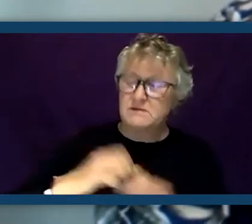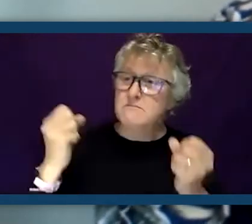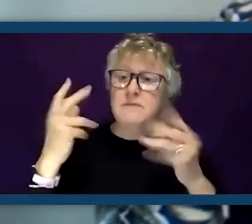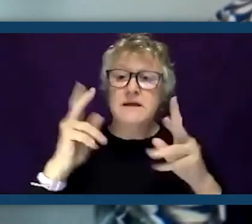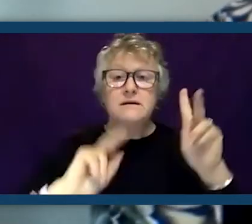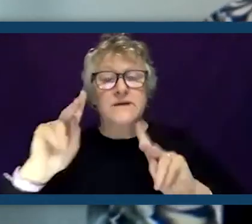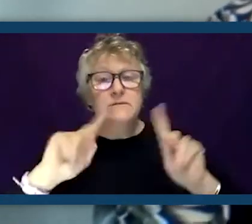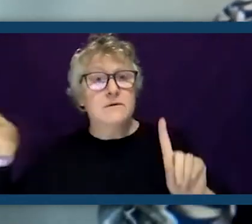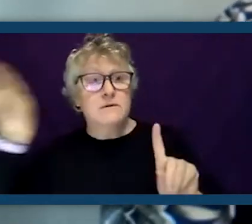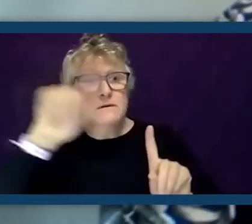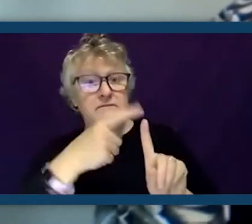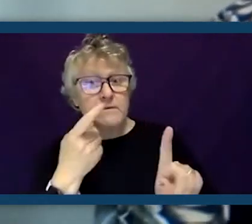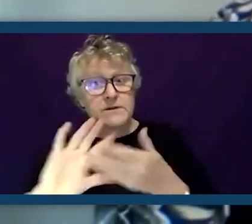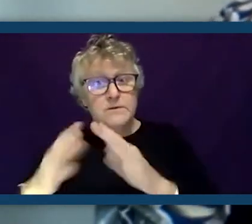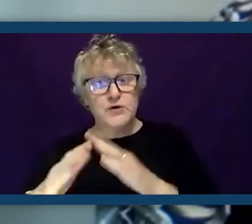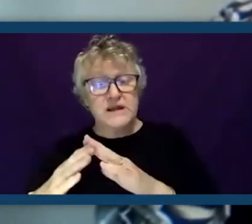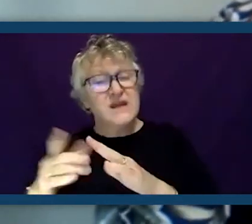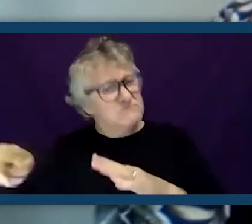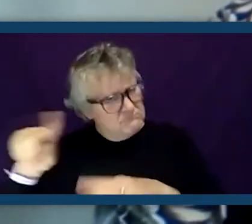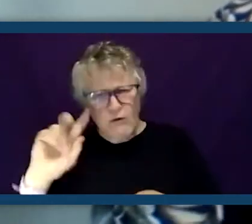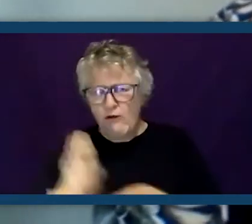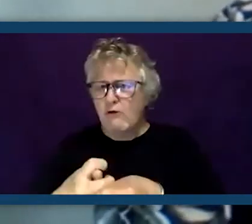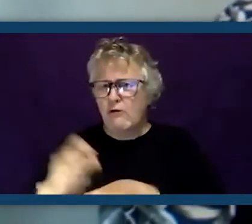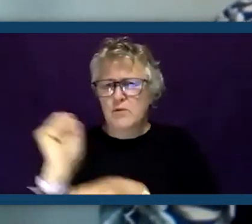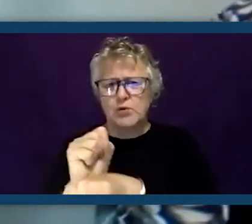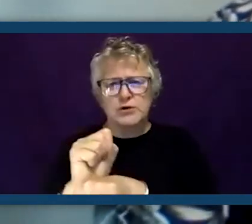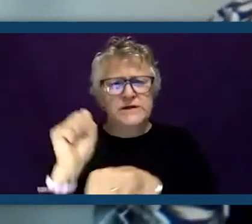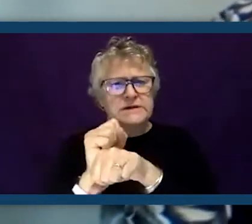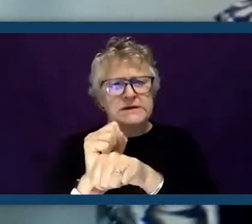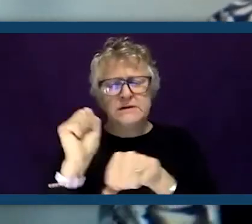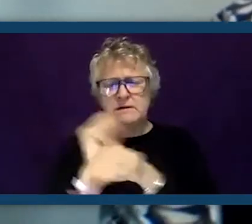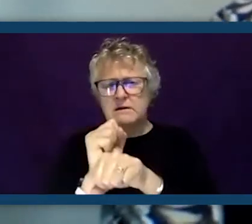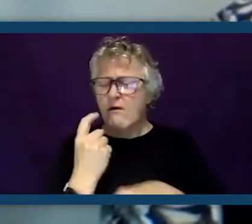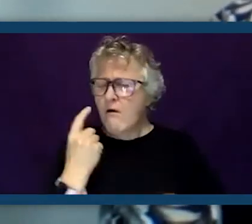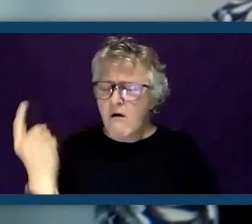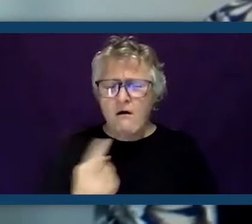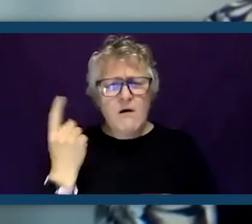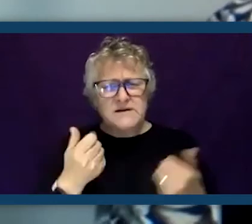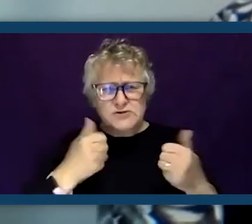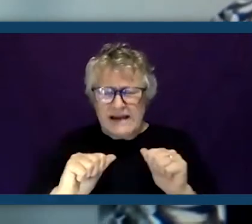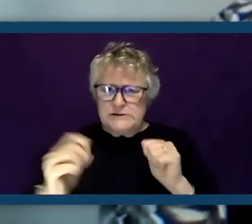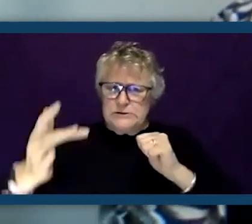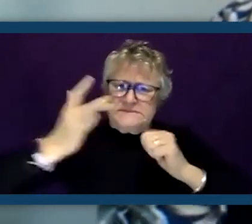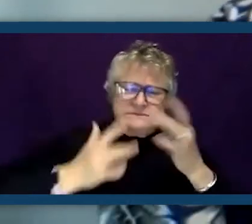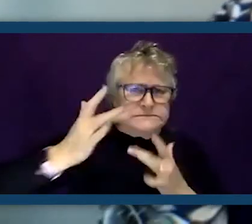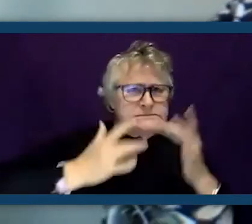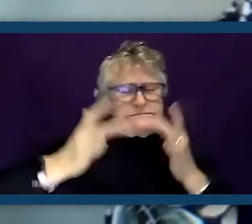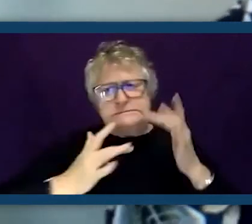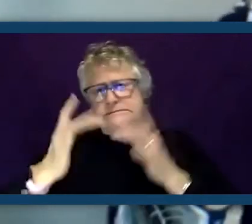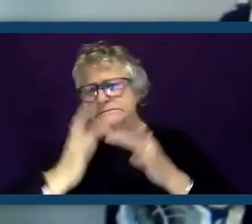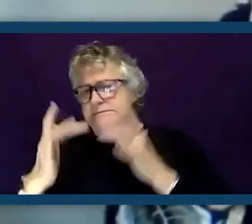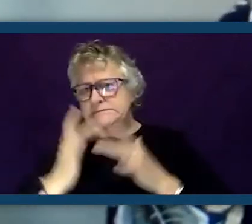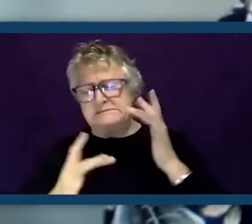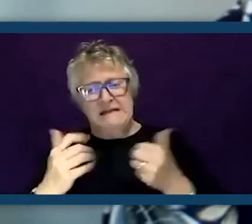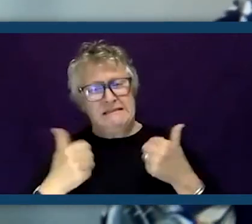communities are hardworking. They are always trying to make or ends meet, living paycheck to paycheck.